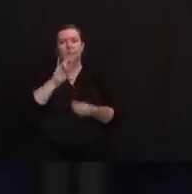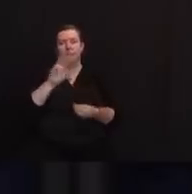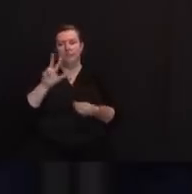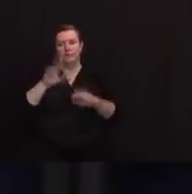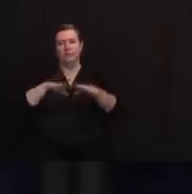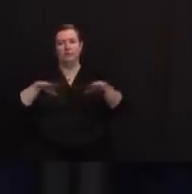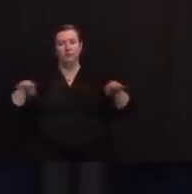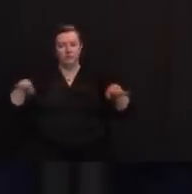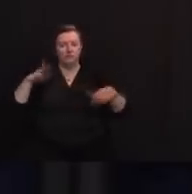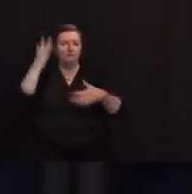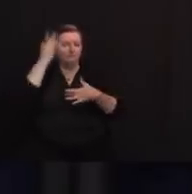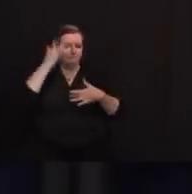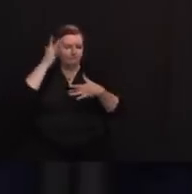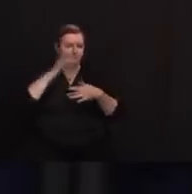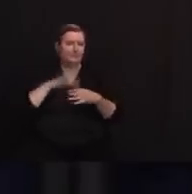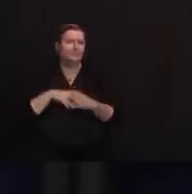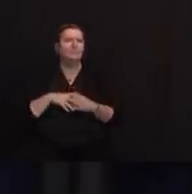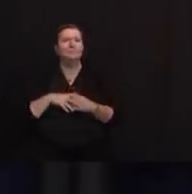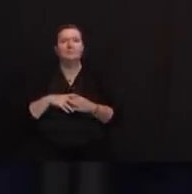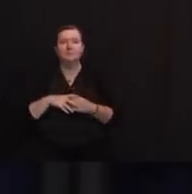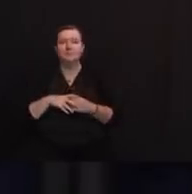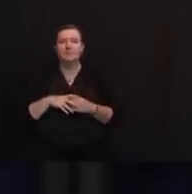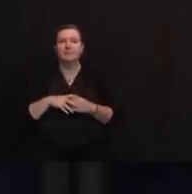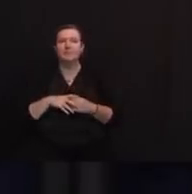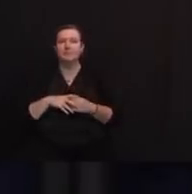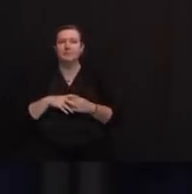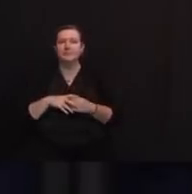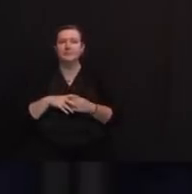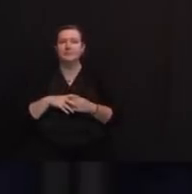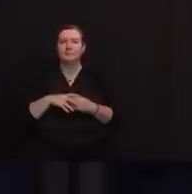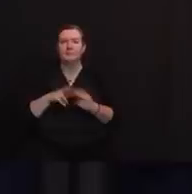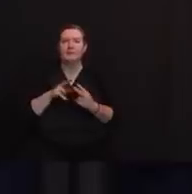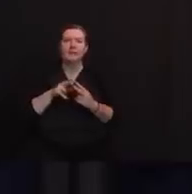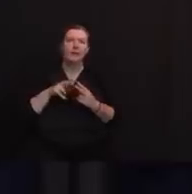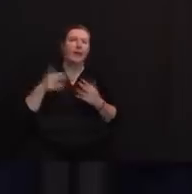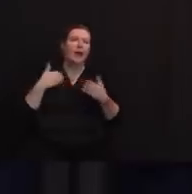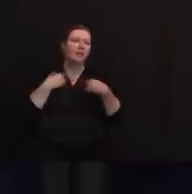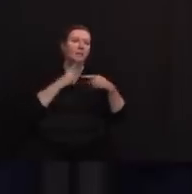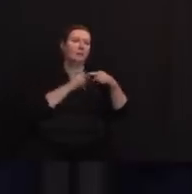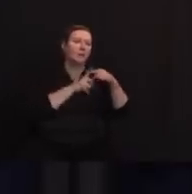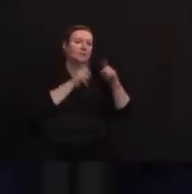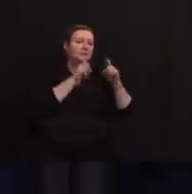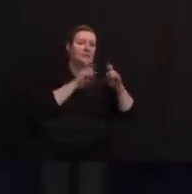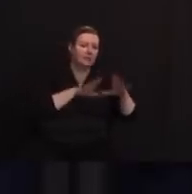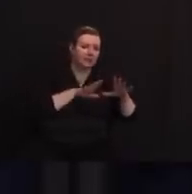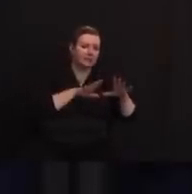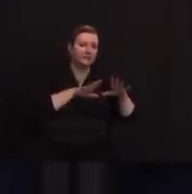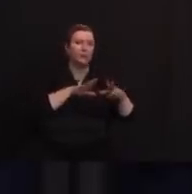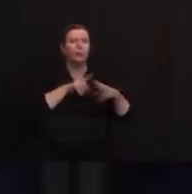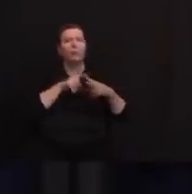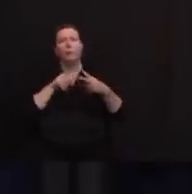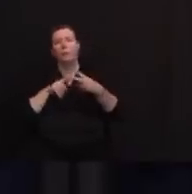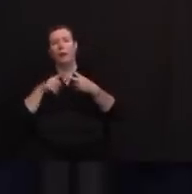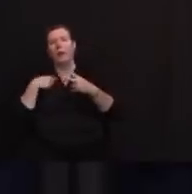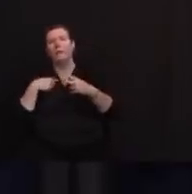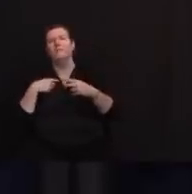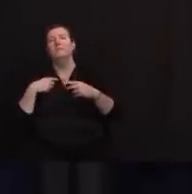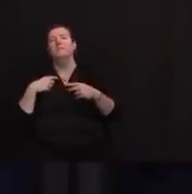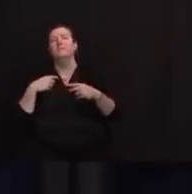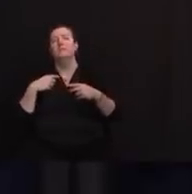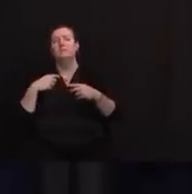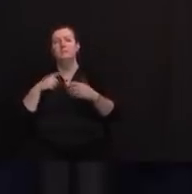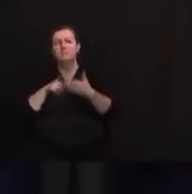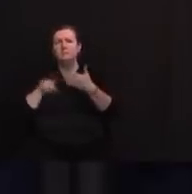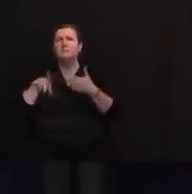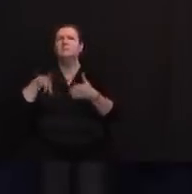children have either have either tested positive for COVID-19 or have antibodies that